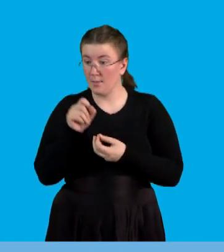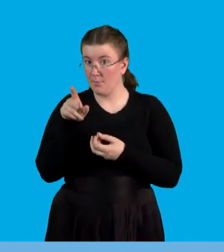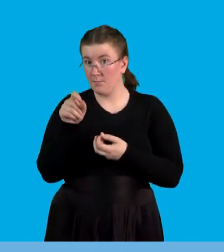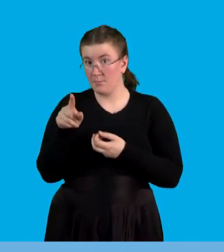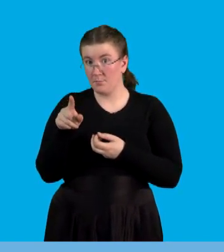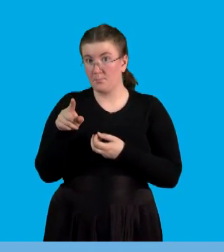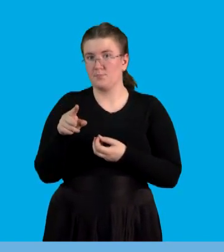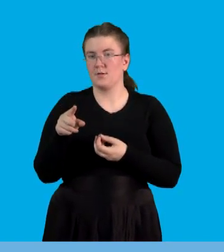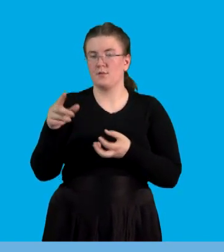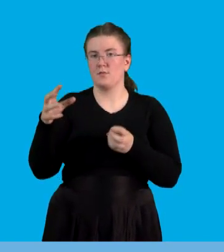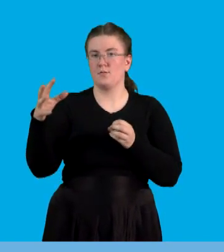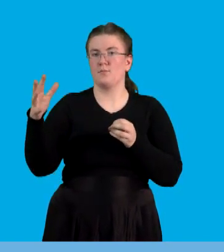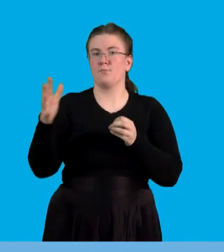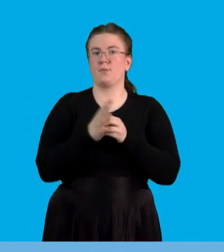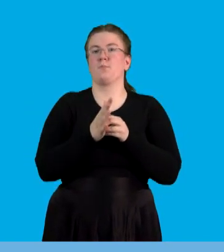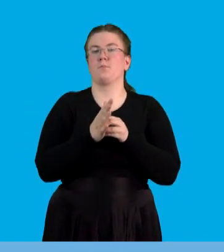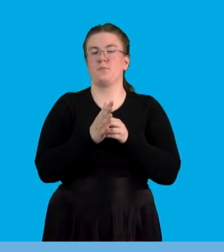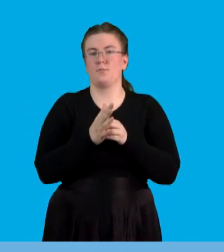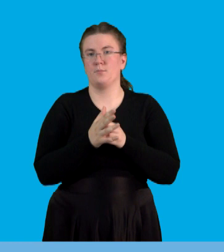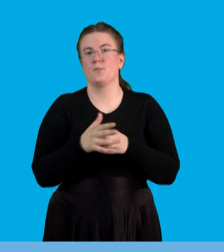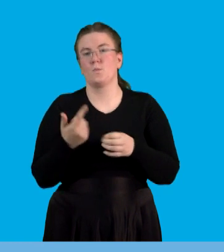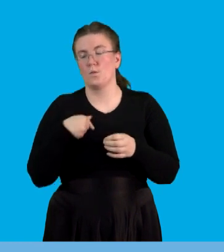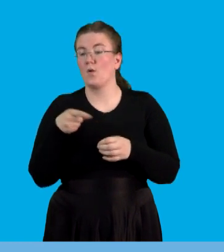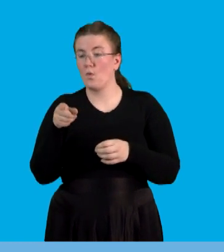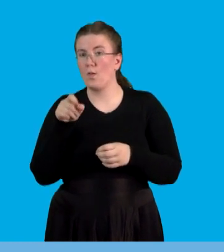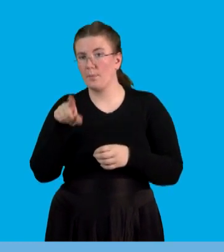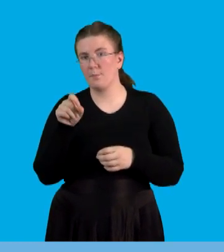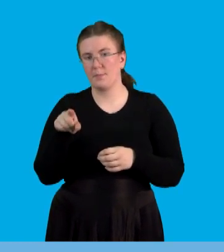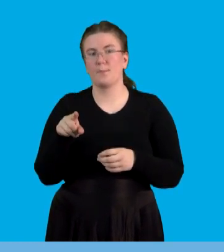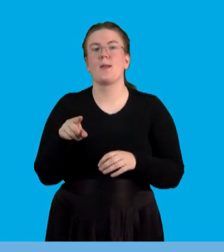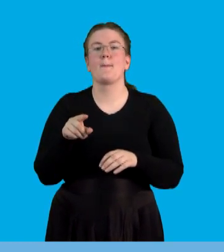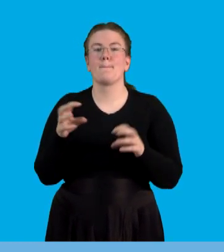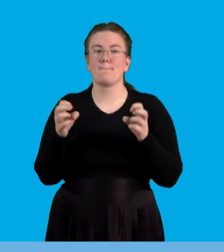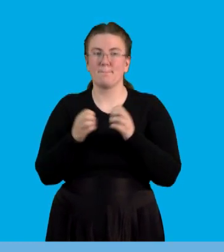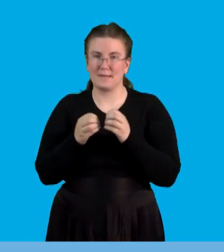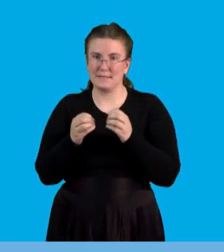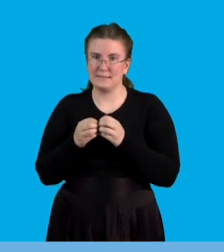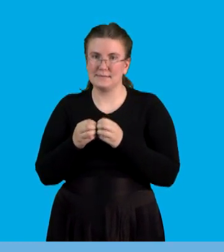it is attracted to the magnet, is going to be called a magnetic